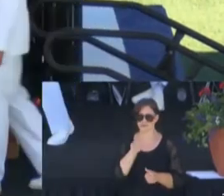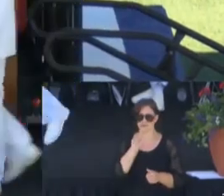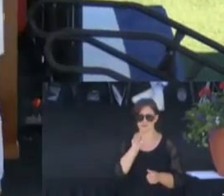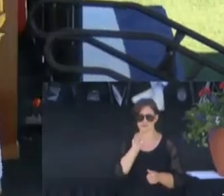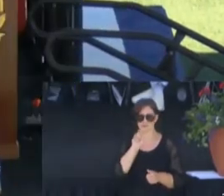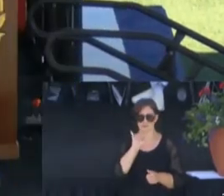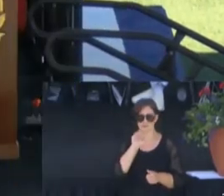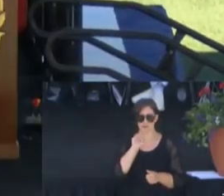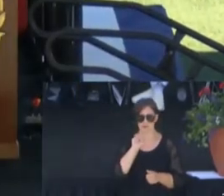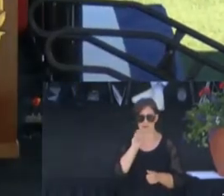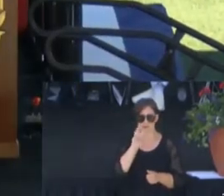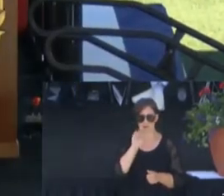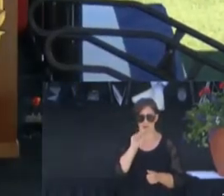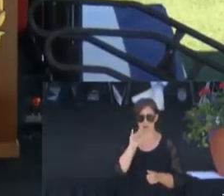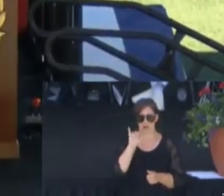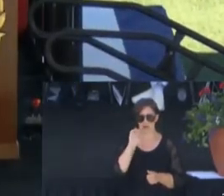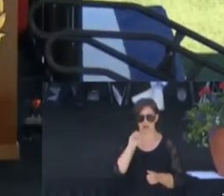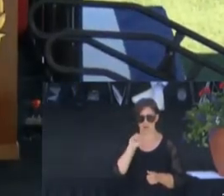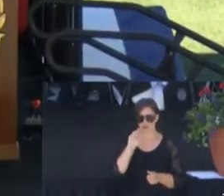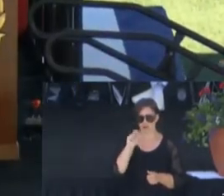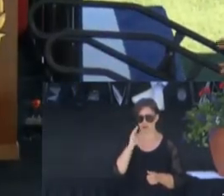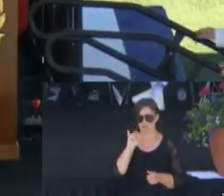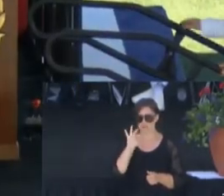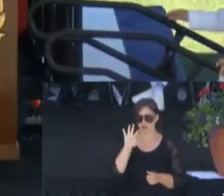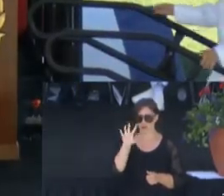Davis William Sheffield.